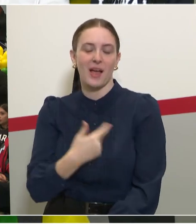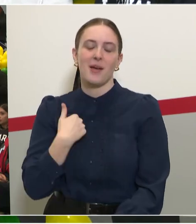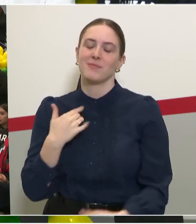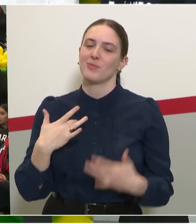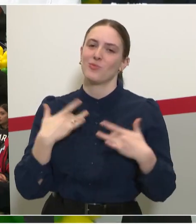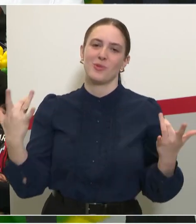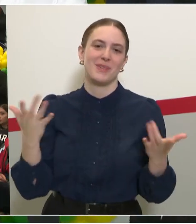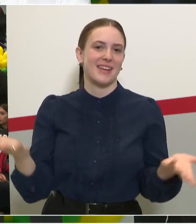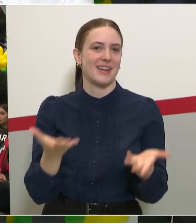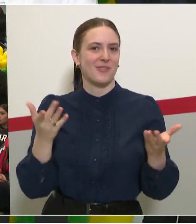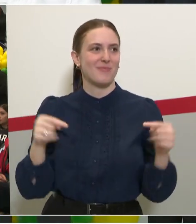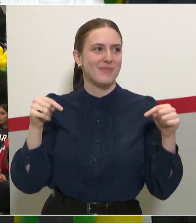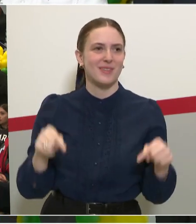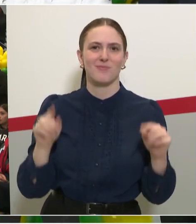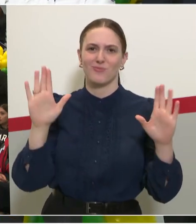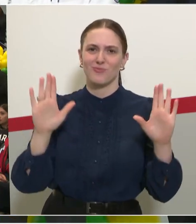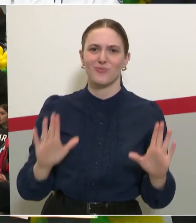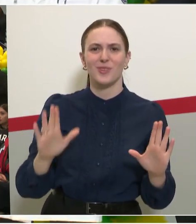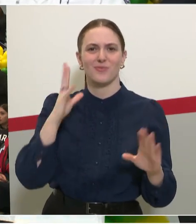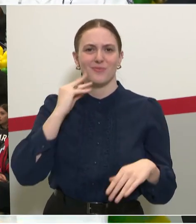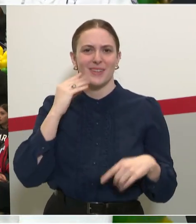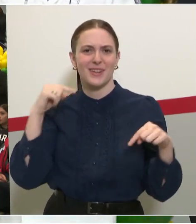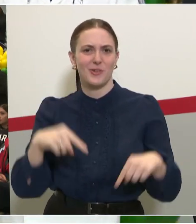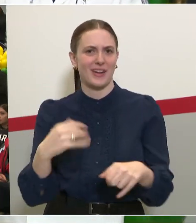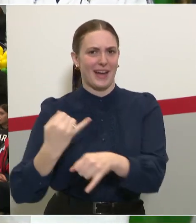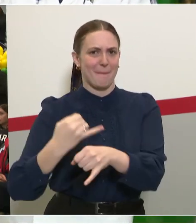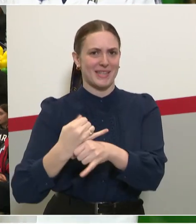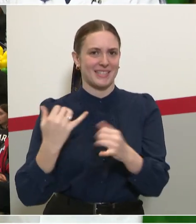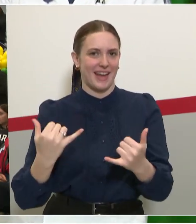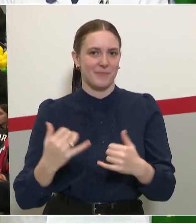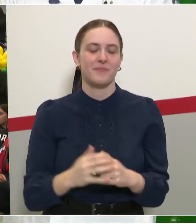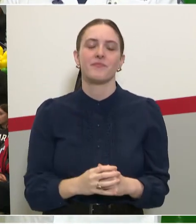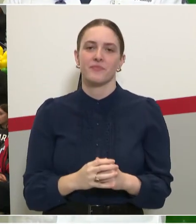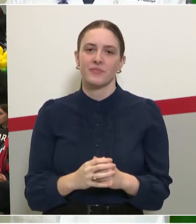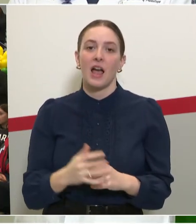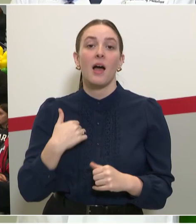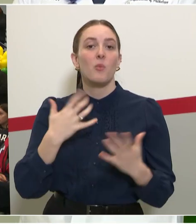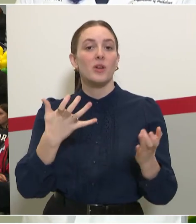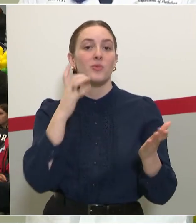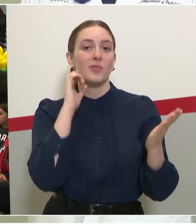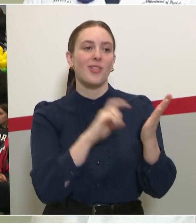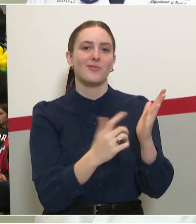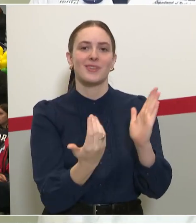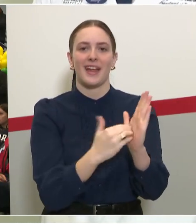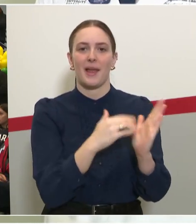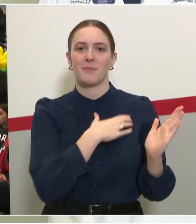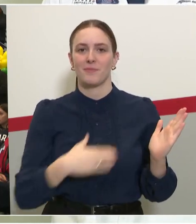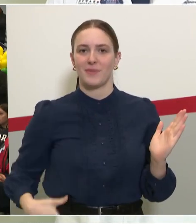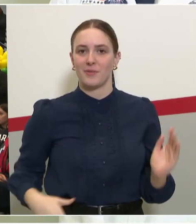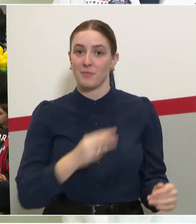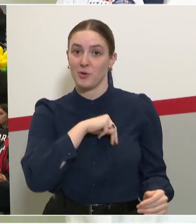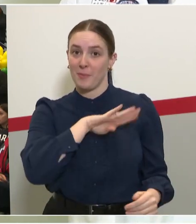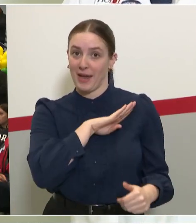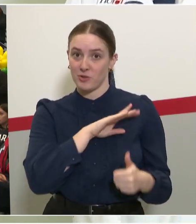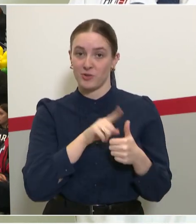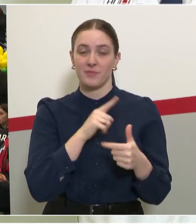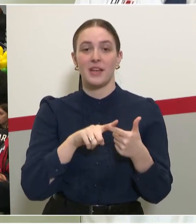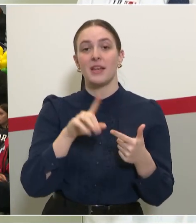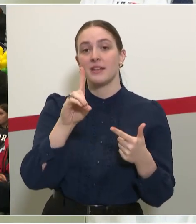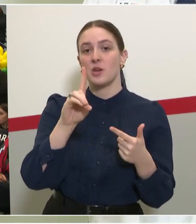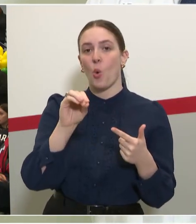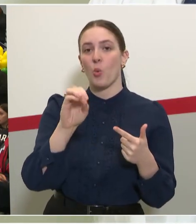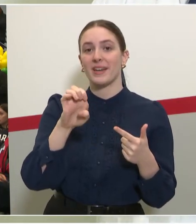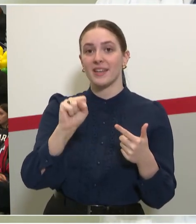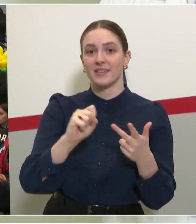campus of Howard University. I would like to acknowledge again Mayor Muriel Bowser, DOES, DC